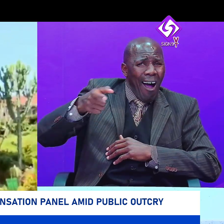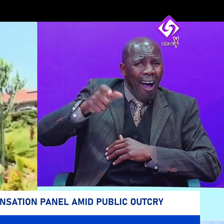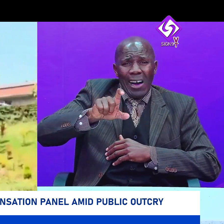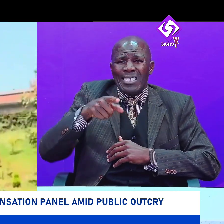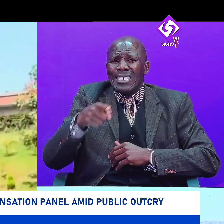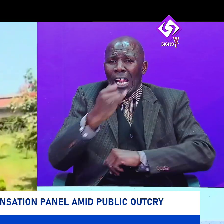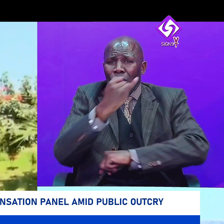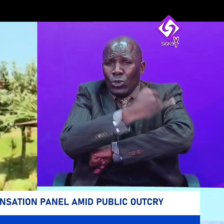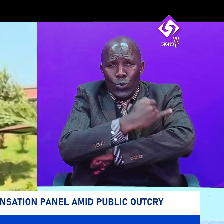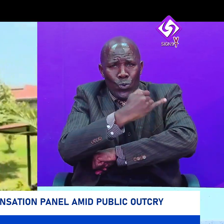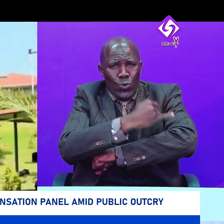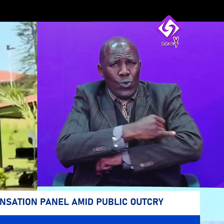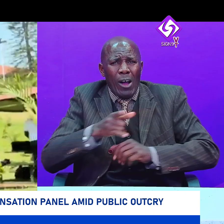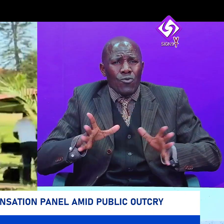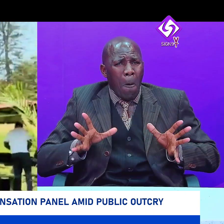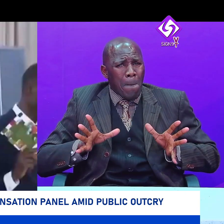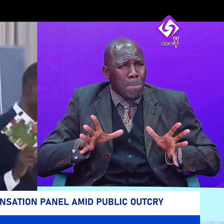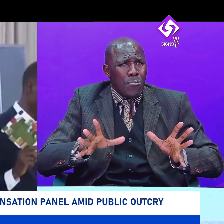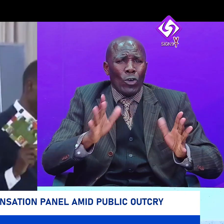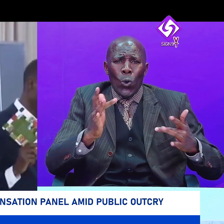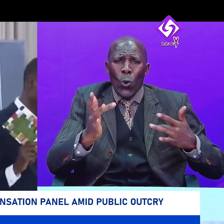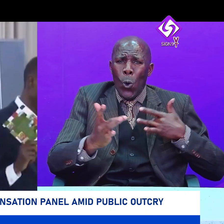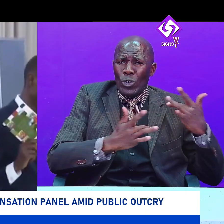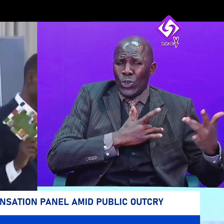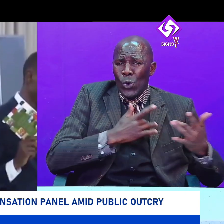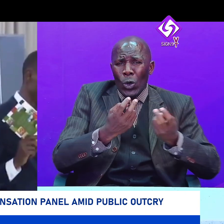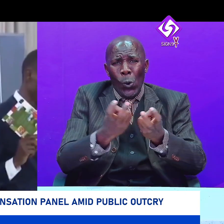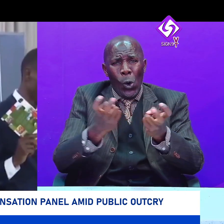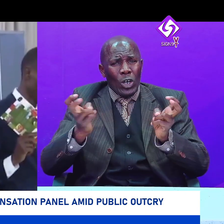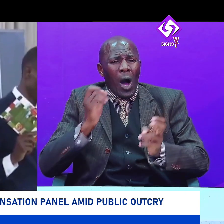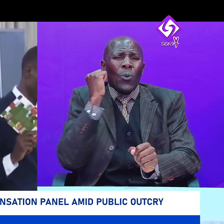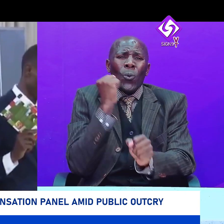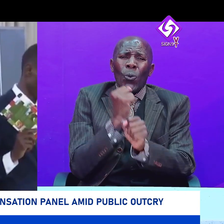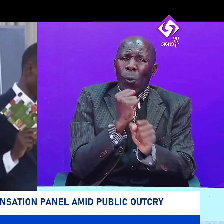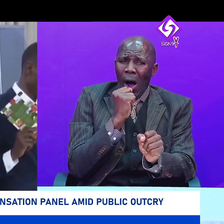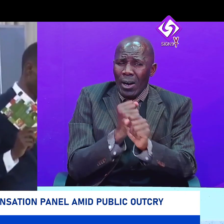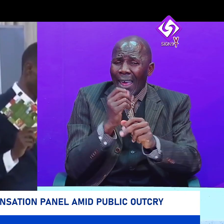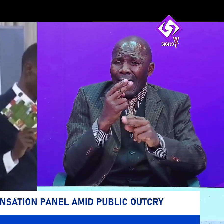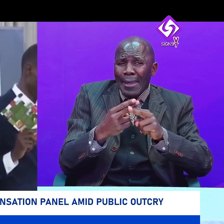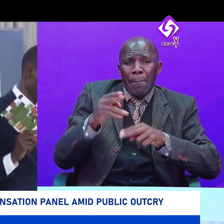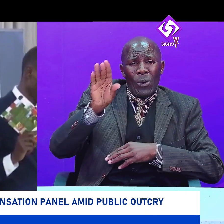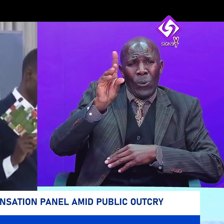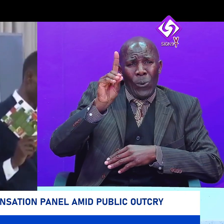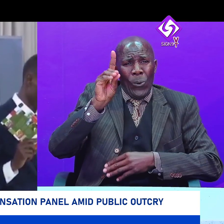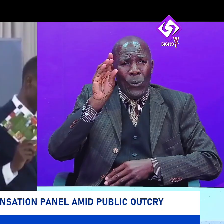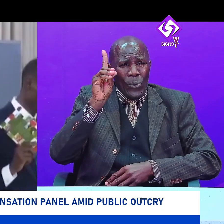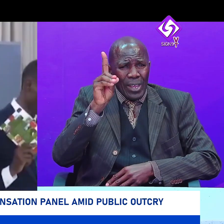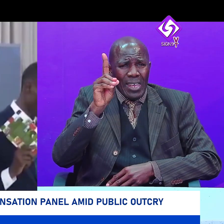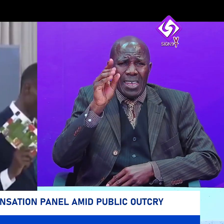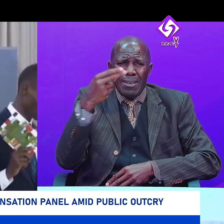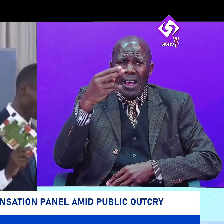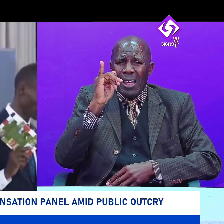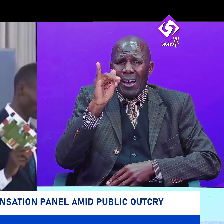The move, announced in a statement on Monday evening, follows mounting public outcry and increasing